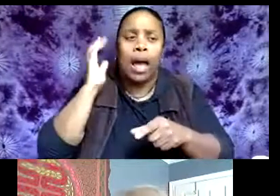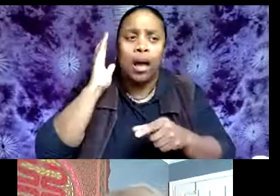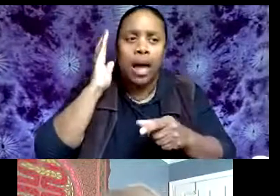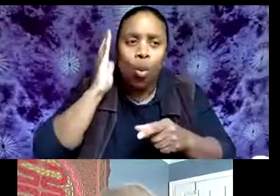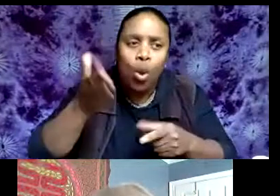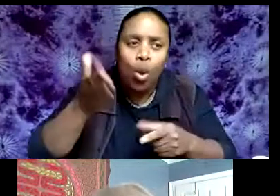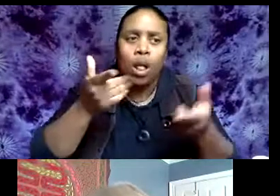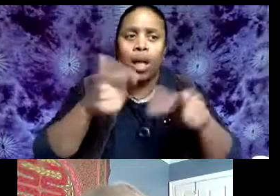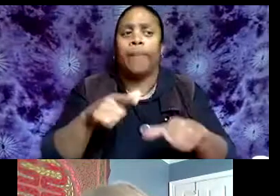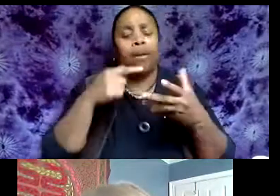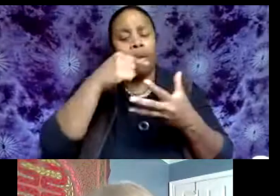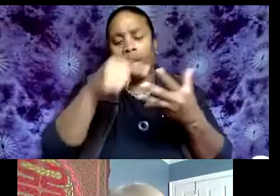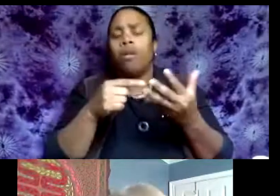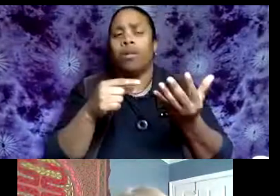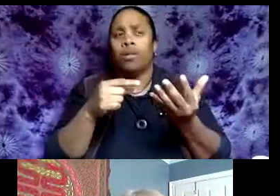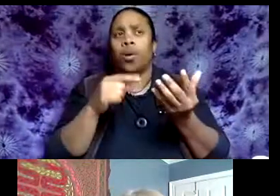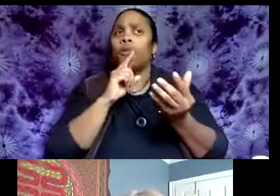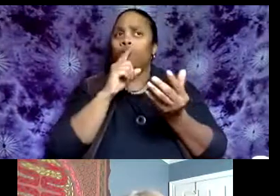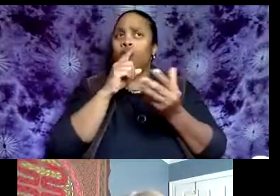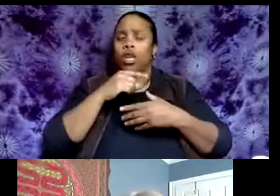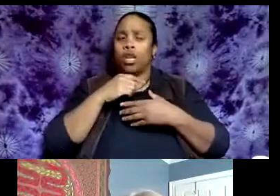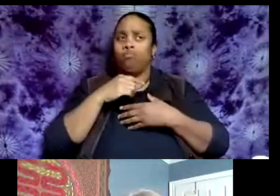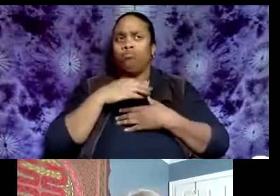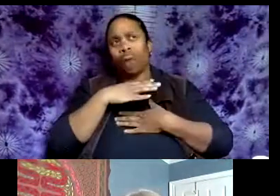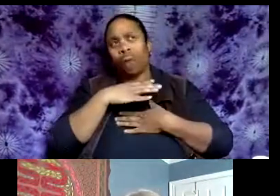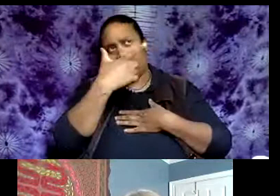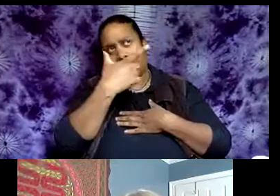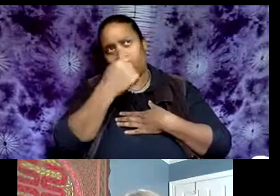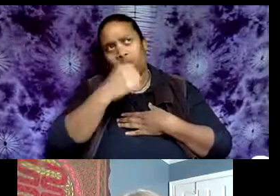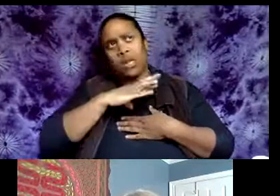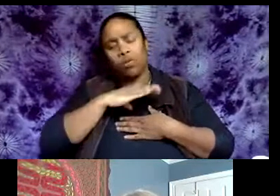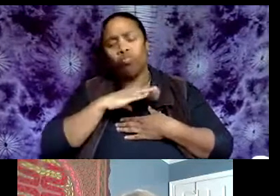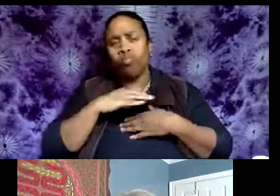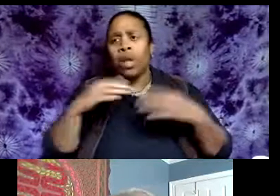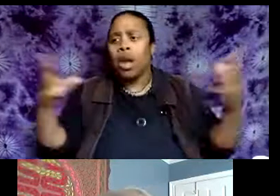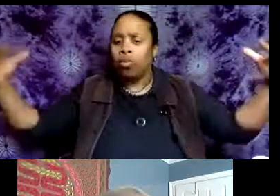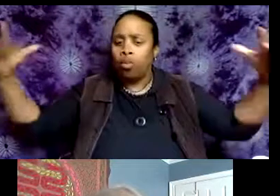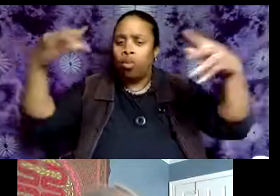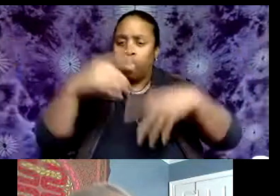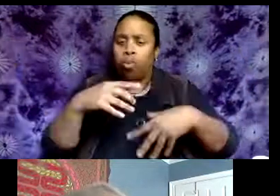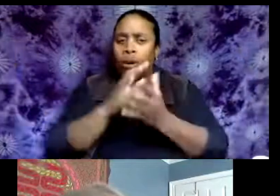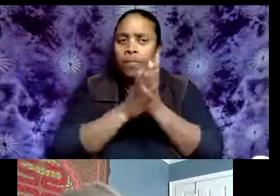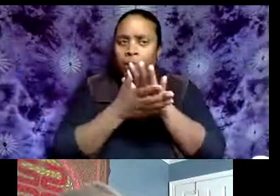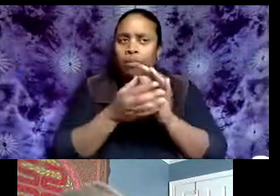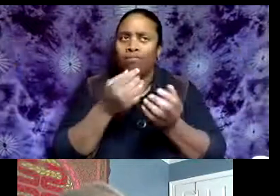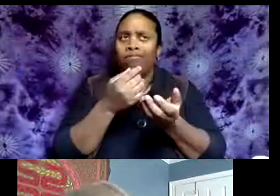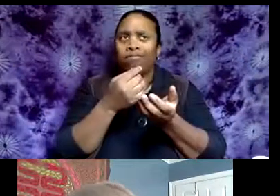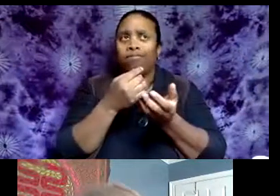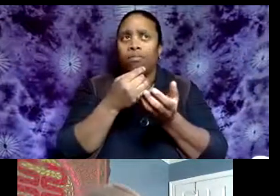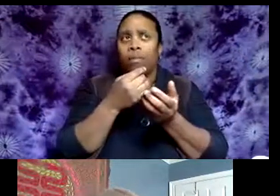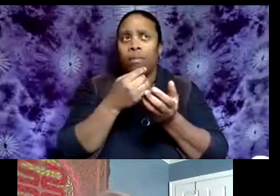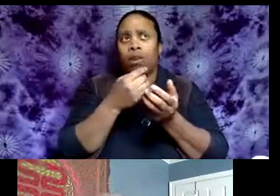interesting to kind of pull them all together and see what I can do to help people improve their situations,